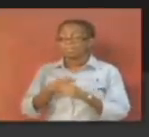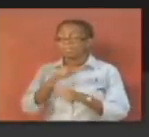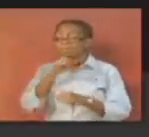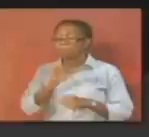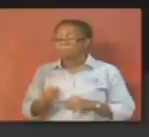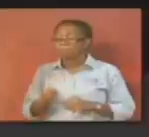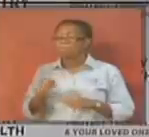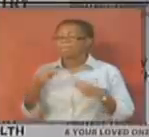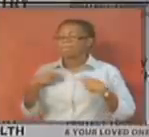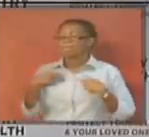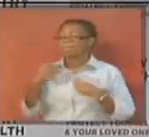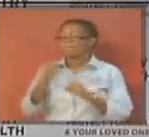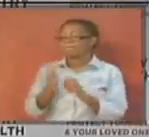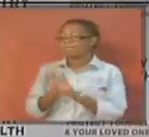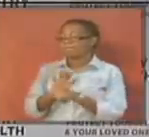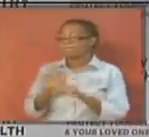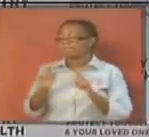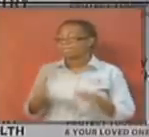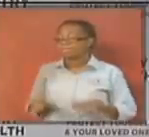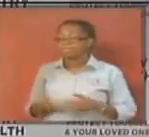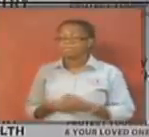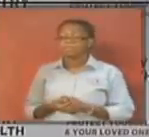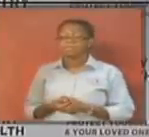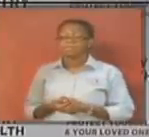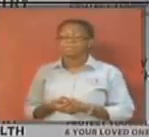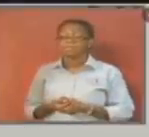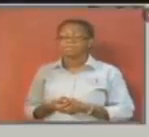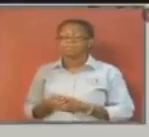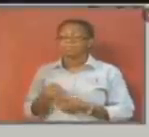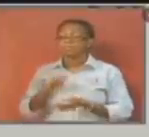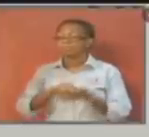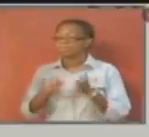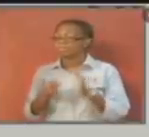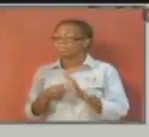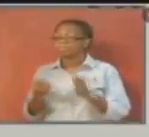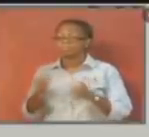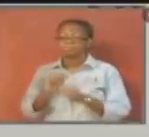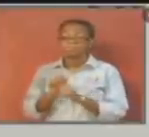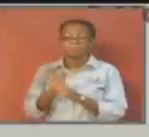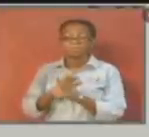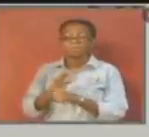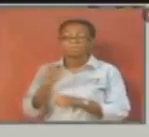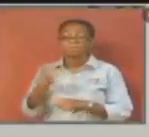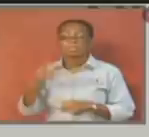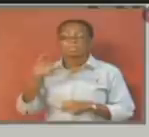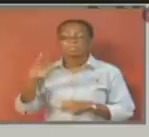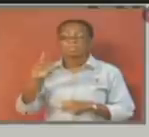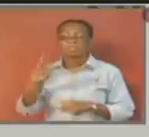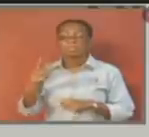Yeah, so COVID testing, meaning doing a PCR test on a patient to see if they're positive, yes?